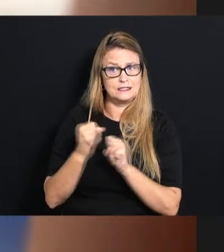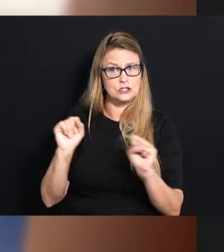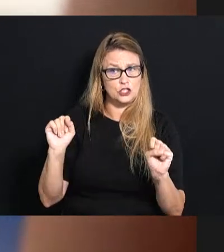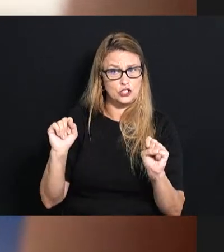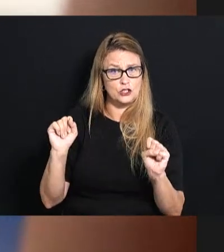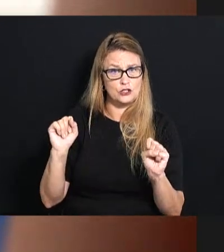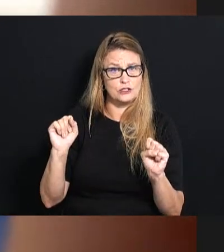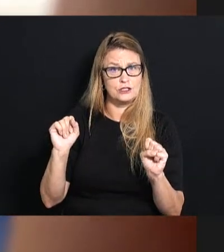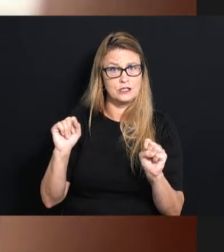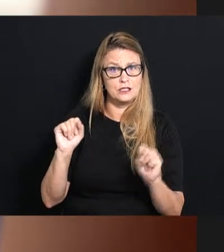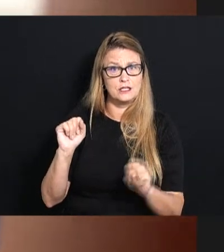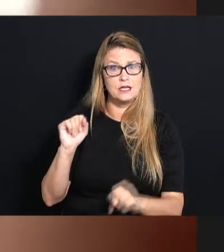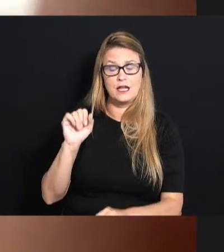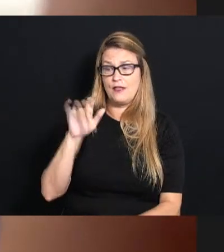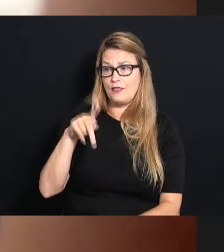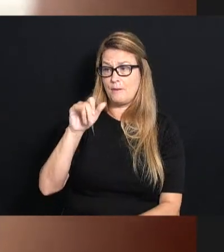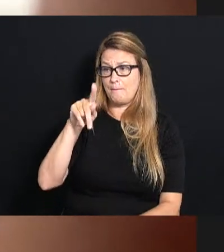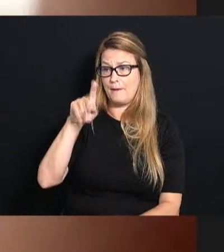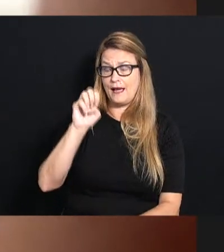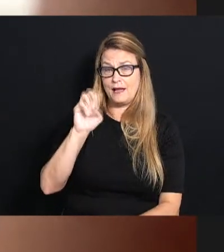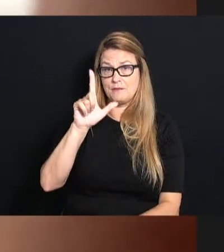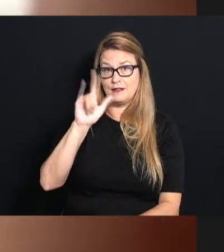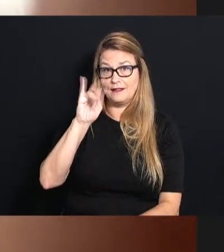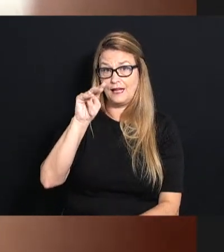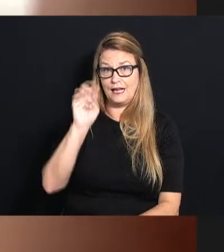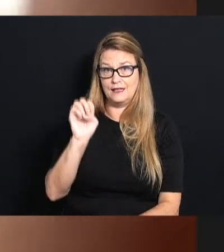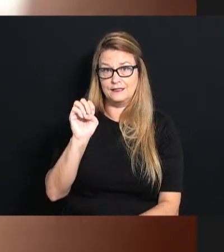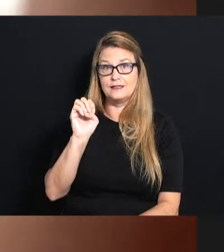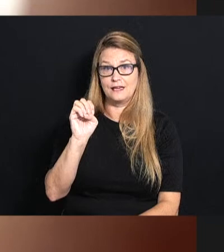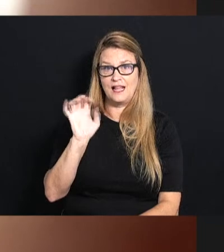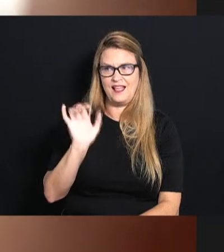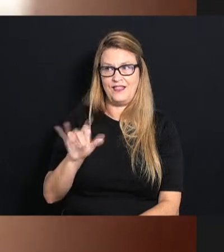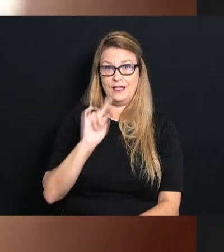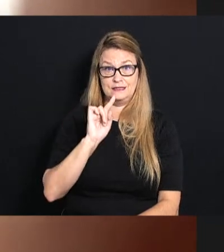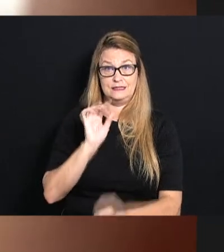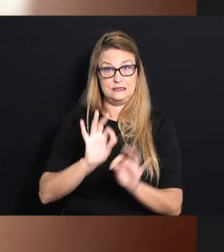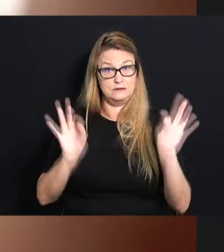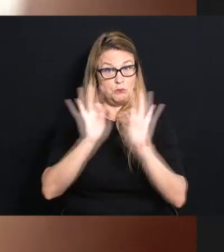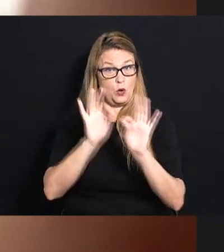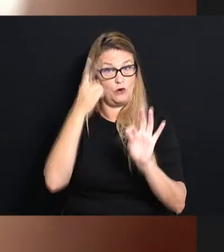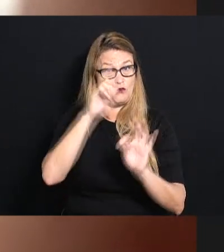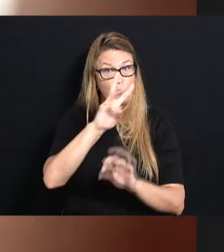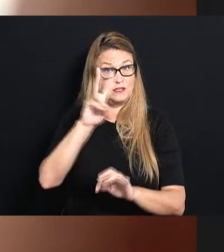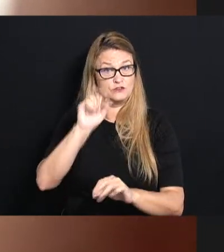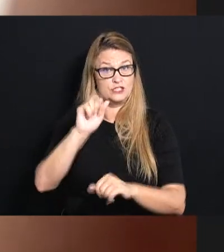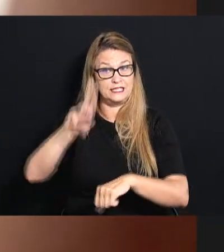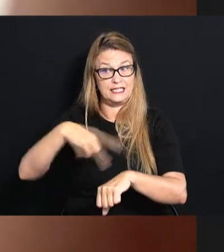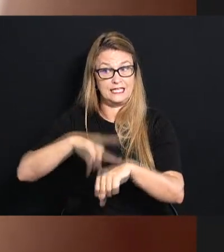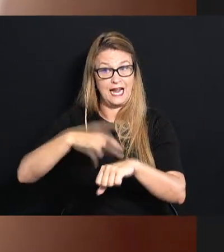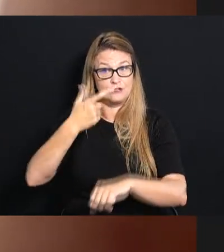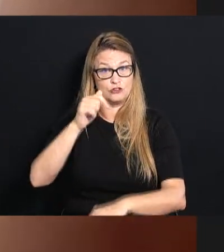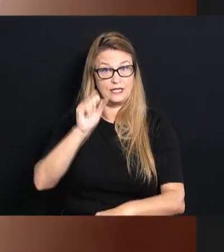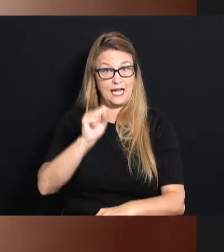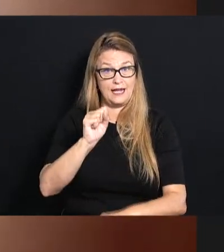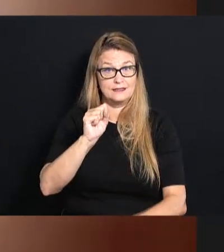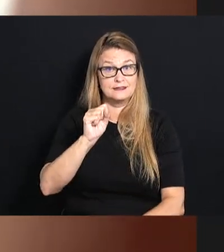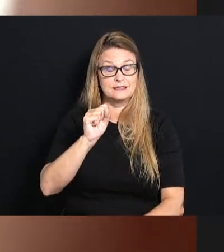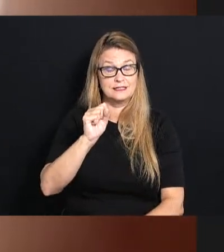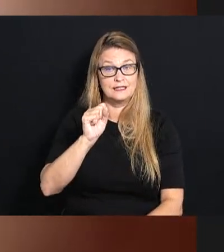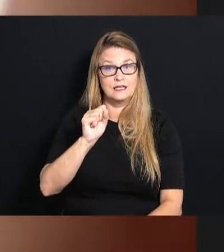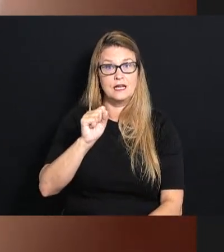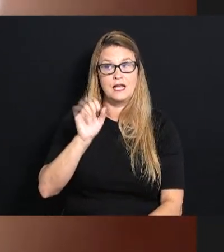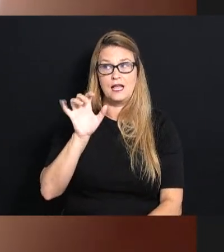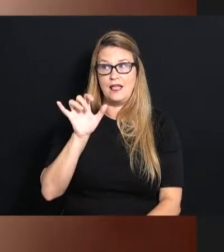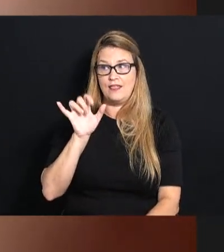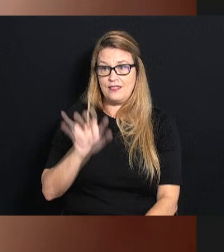Valley Pipeline, which is critical to getting West Virginia natural gas to Virginia and off to port and into the marketplace,